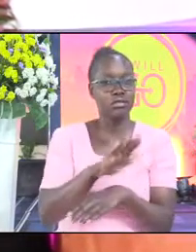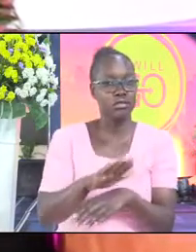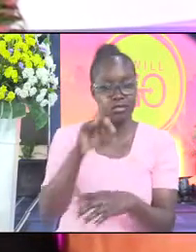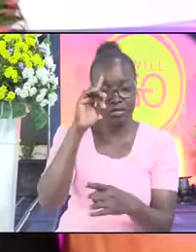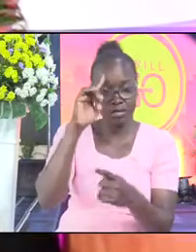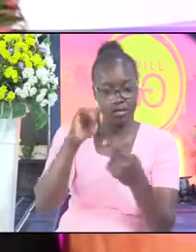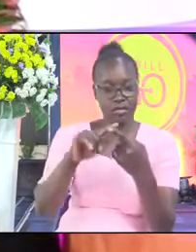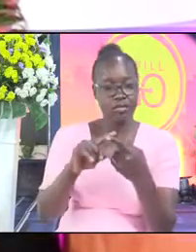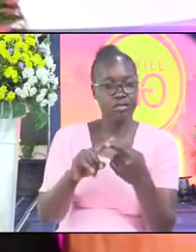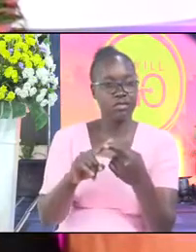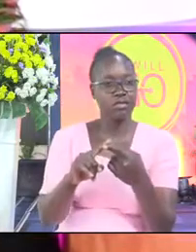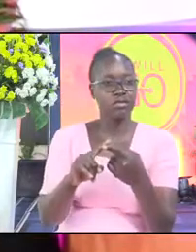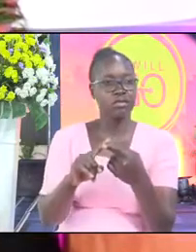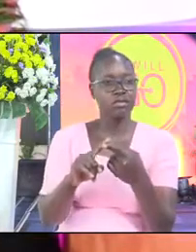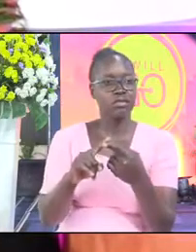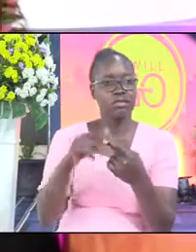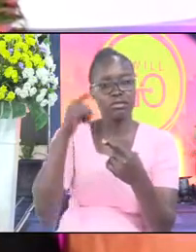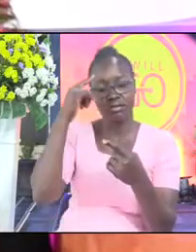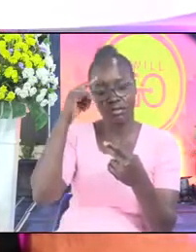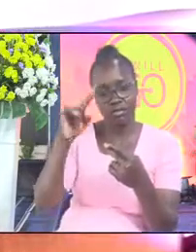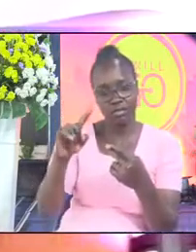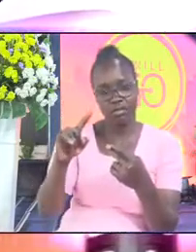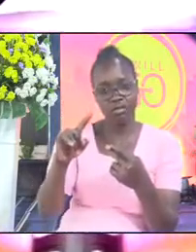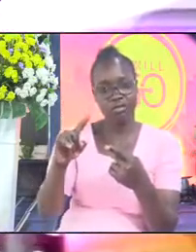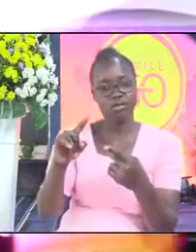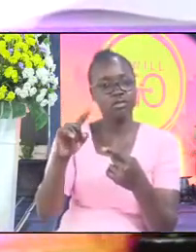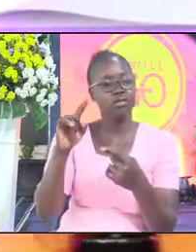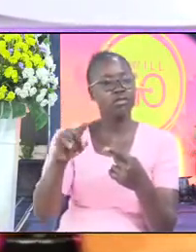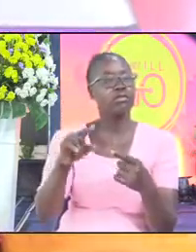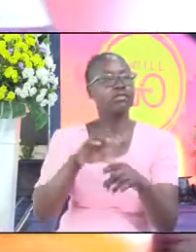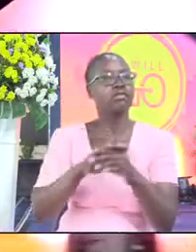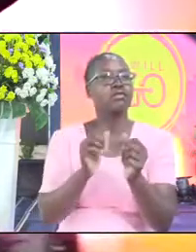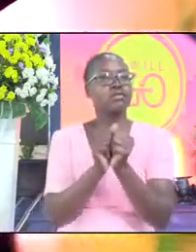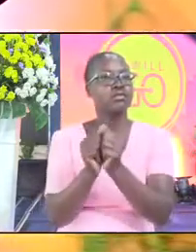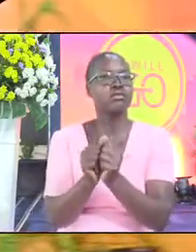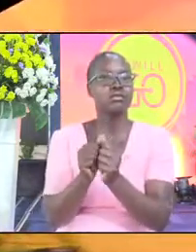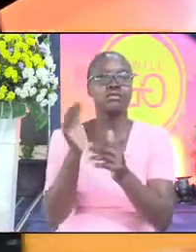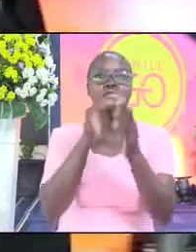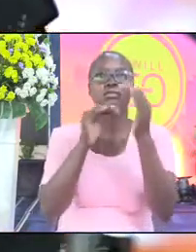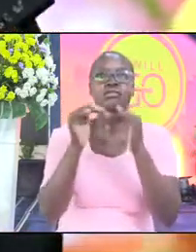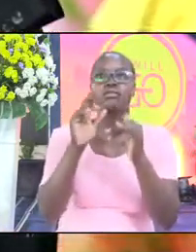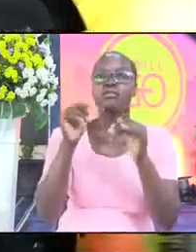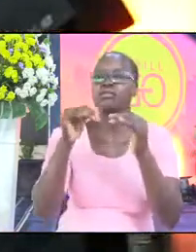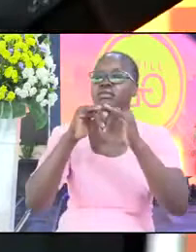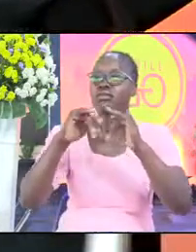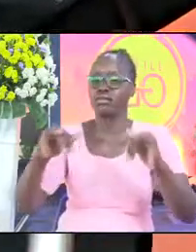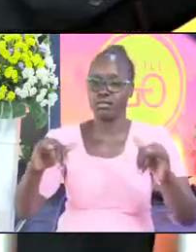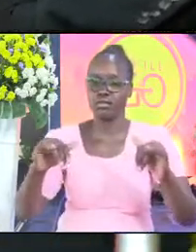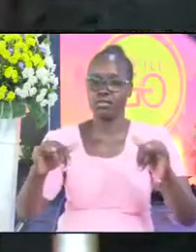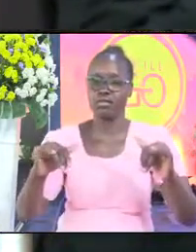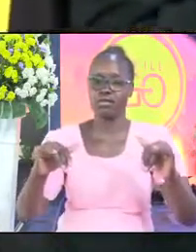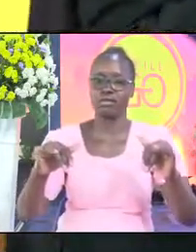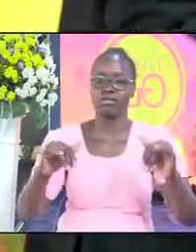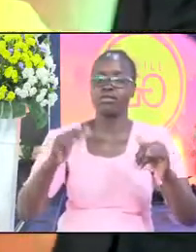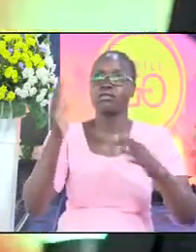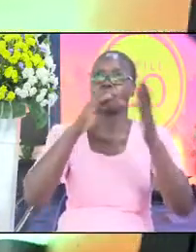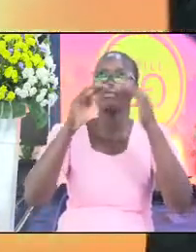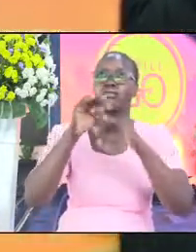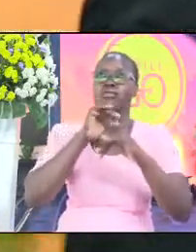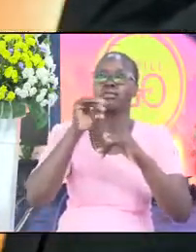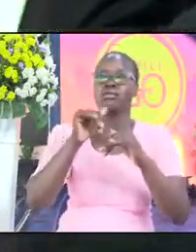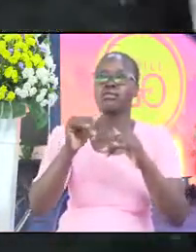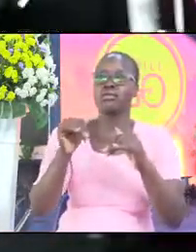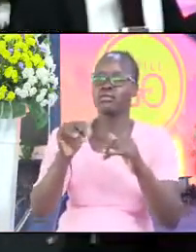problems. Folk, we got to get it together. In heaven, there's no division. In heaven, there's